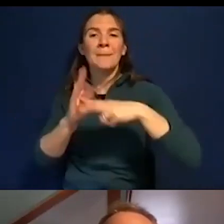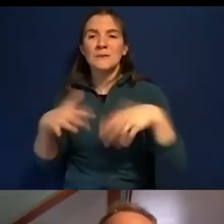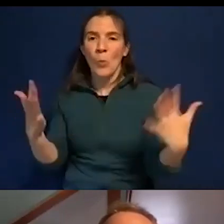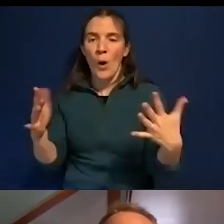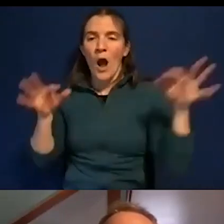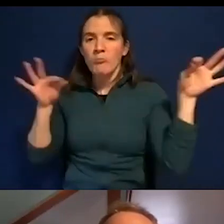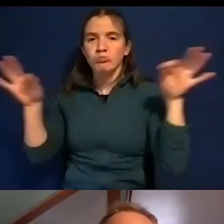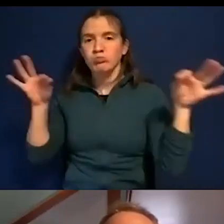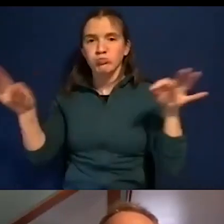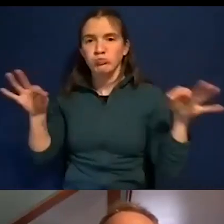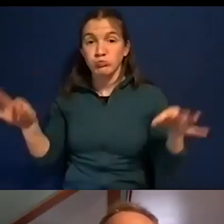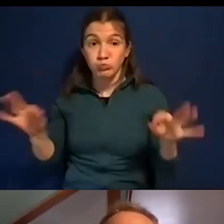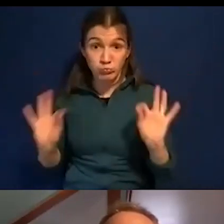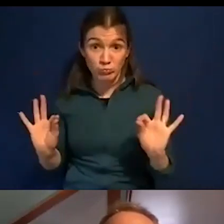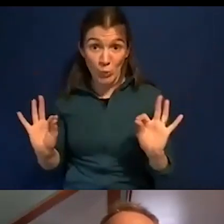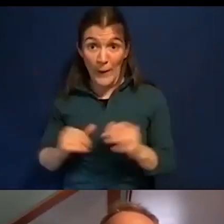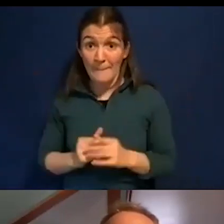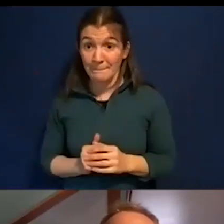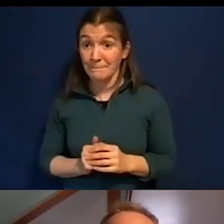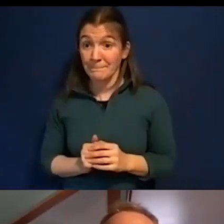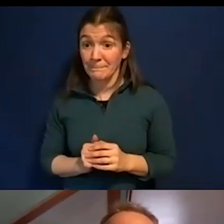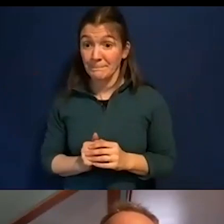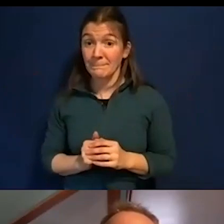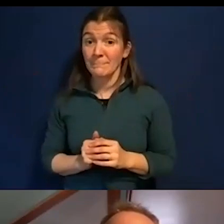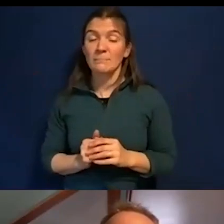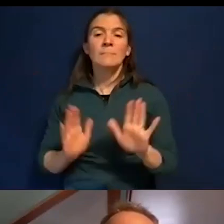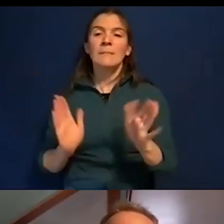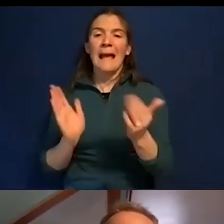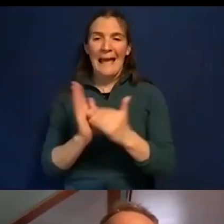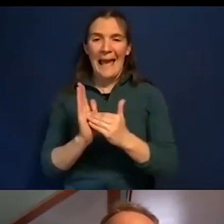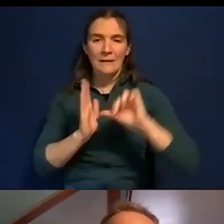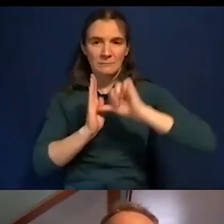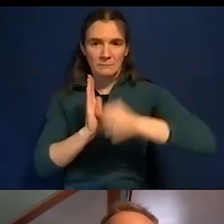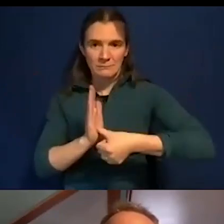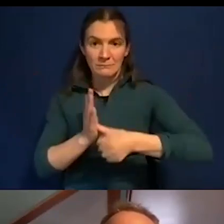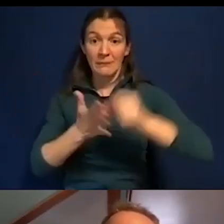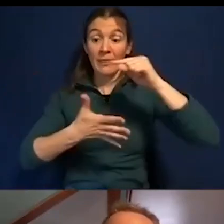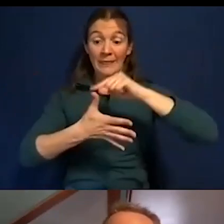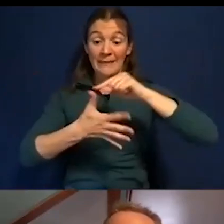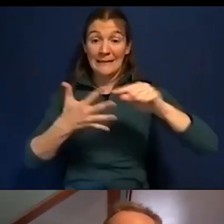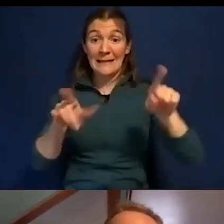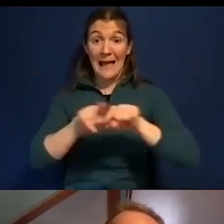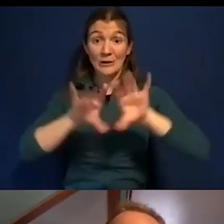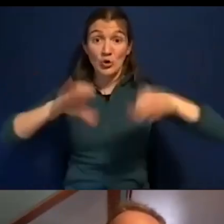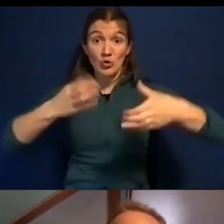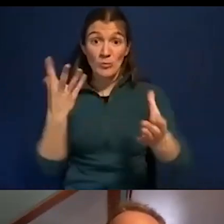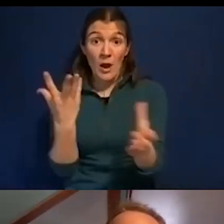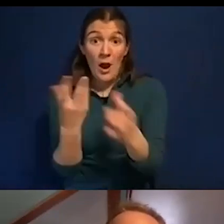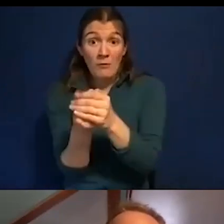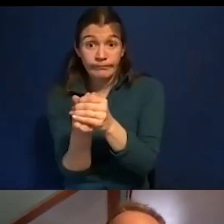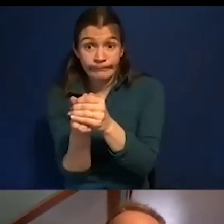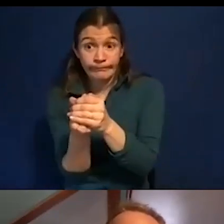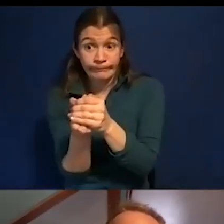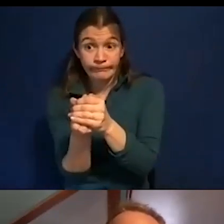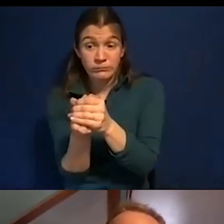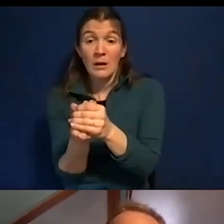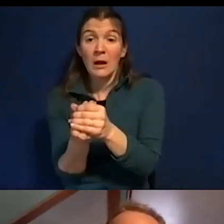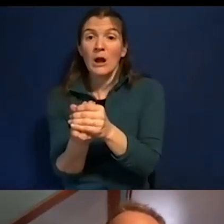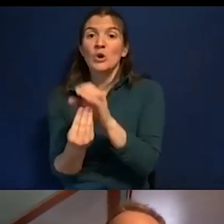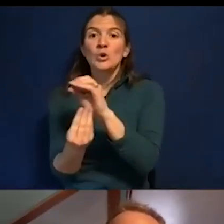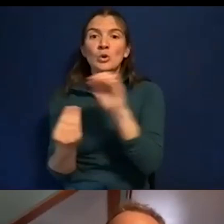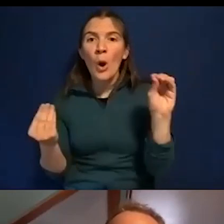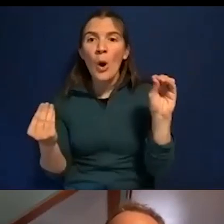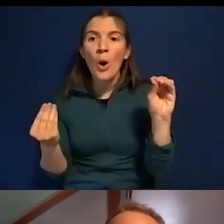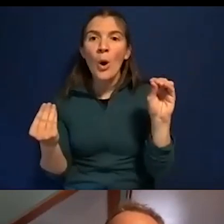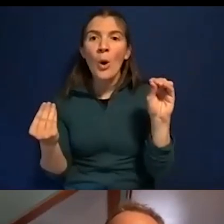it is presented to you tonight. So that it's really clear that when you do these as a group, there's no sort of